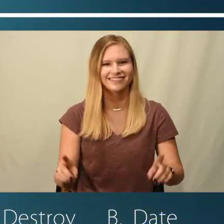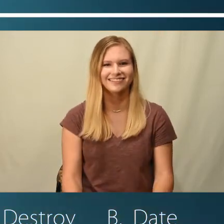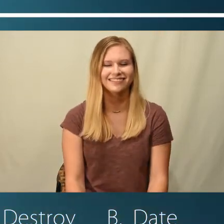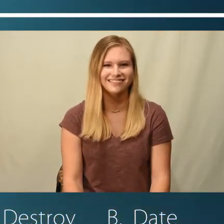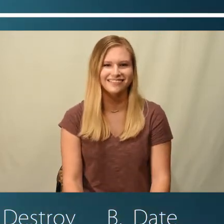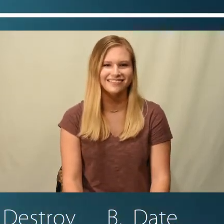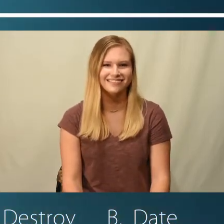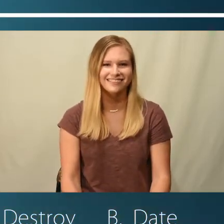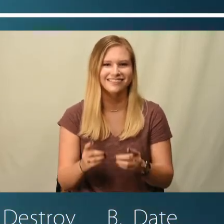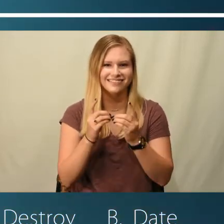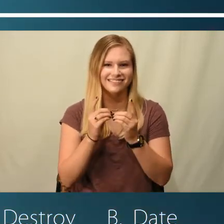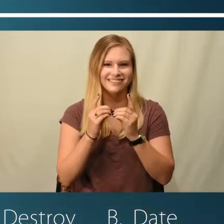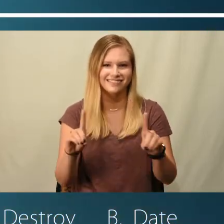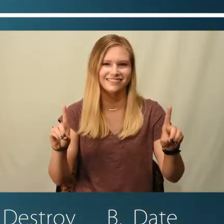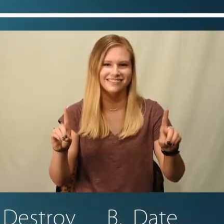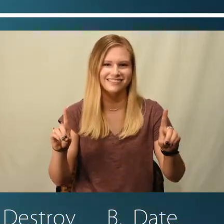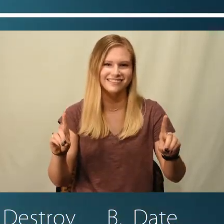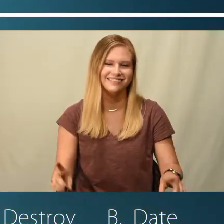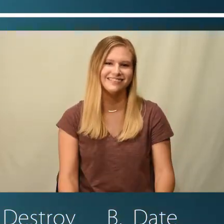date, maybe?